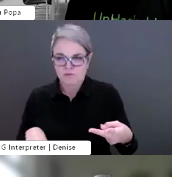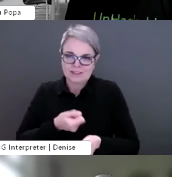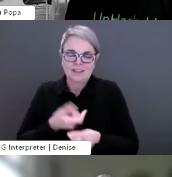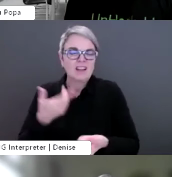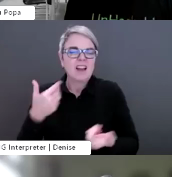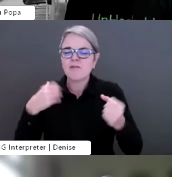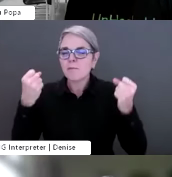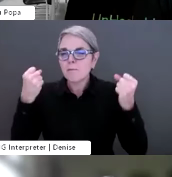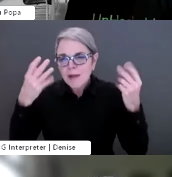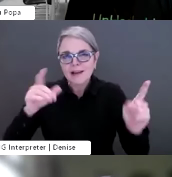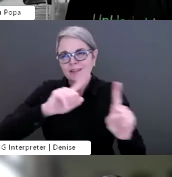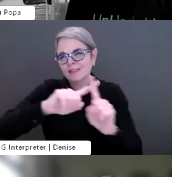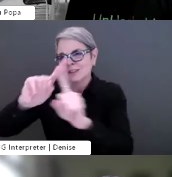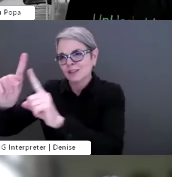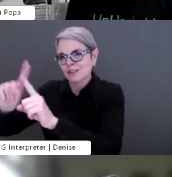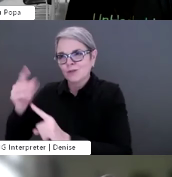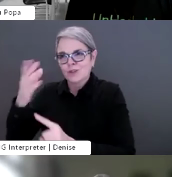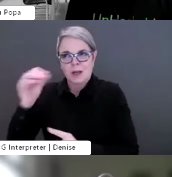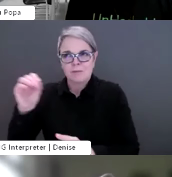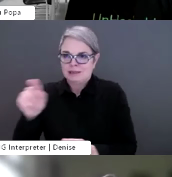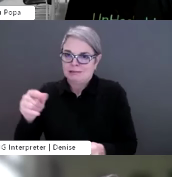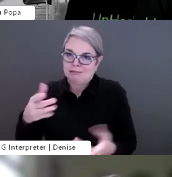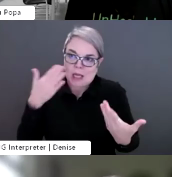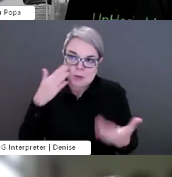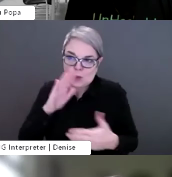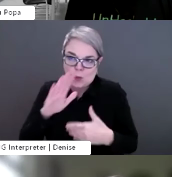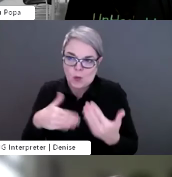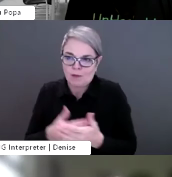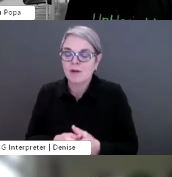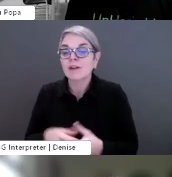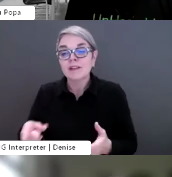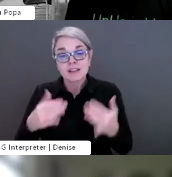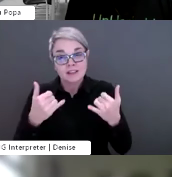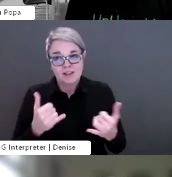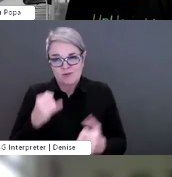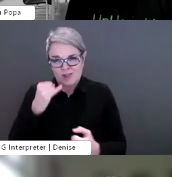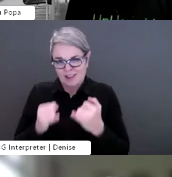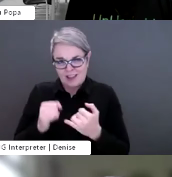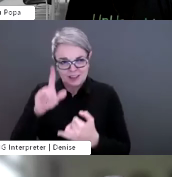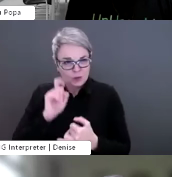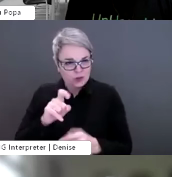And final question on the VPNs, there were a lot. Could criminals outsmart